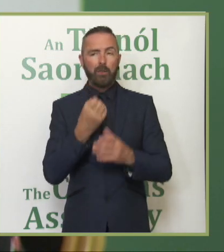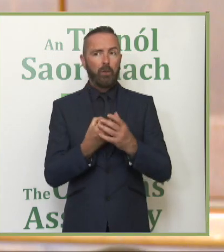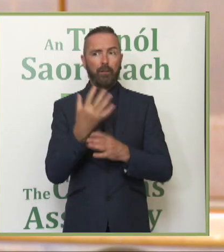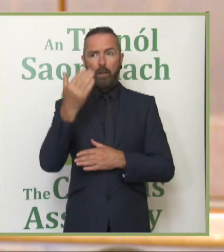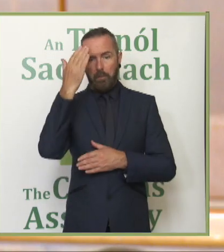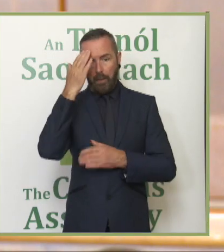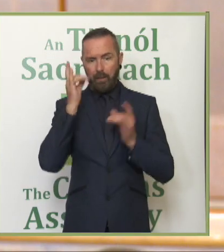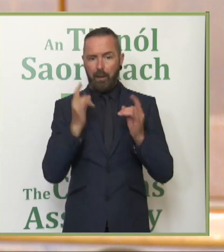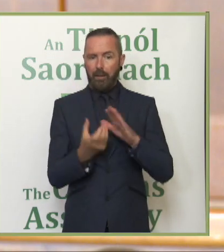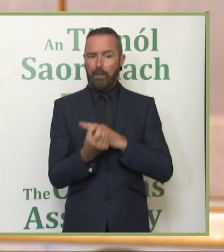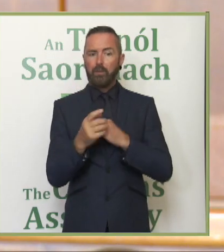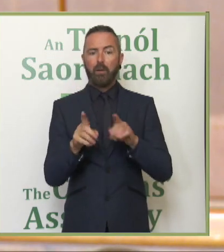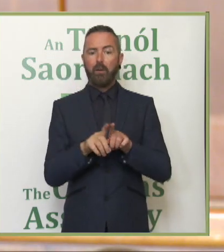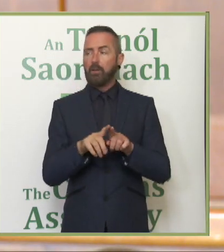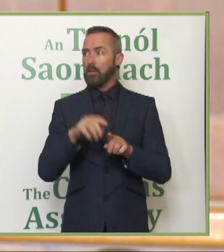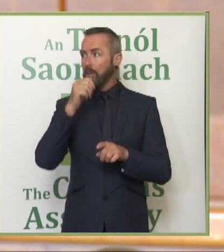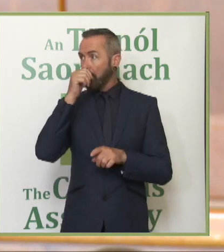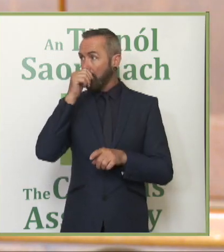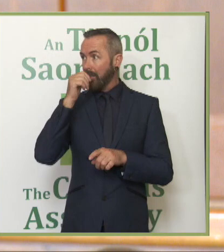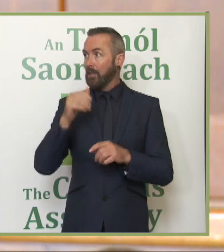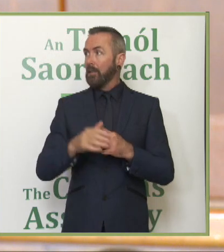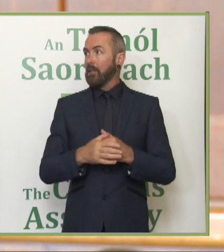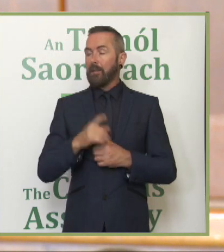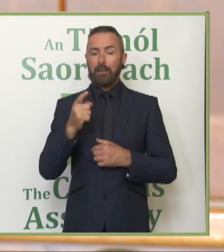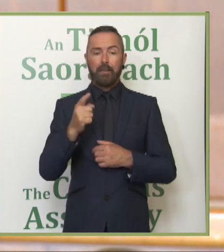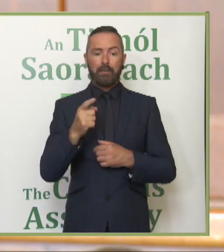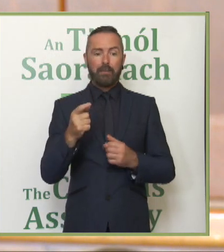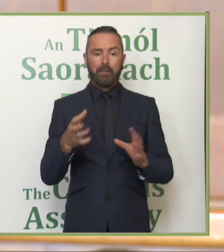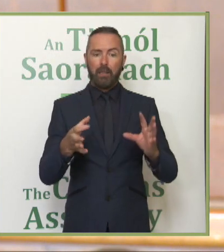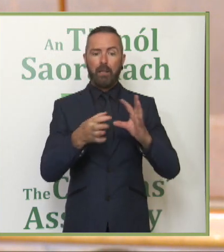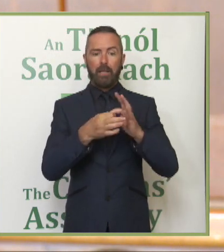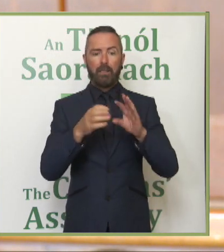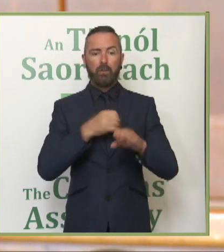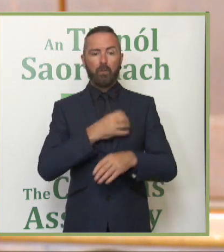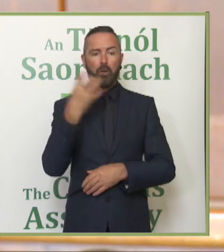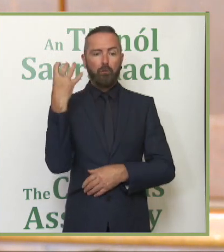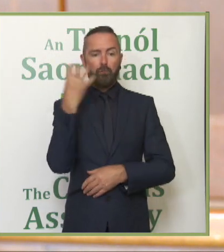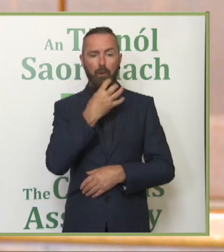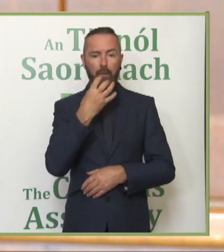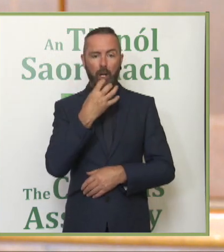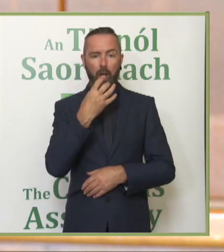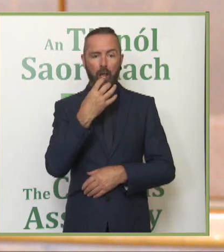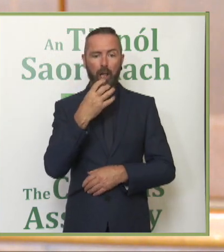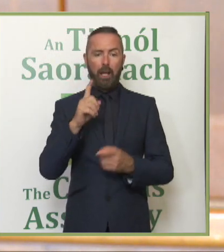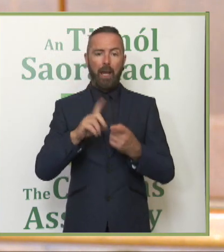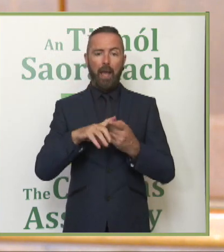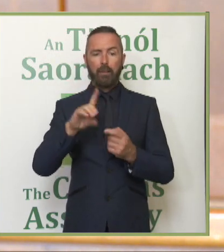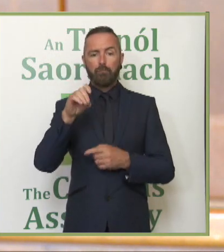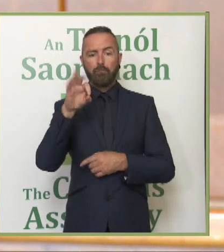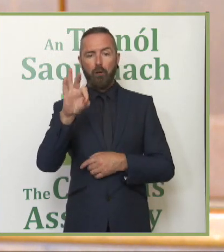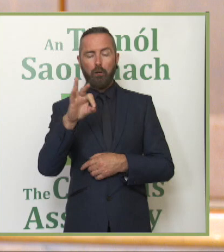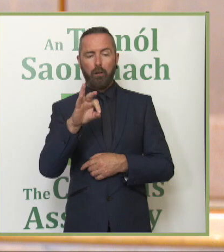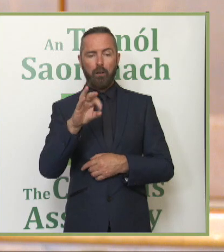problem, and it's highly correlated to criminal rate and drug use